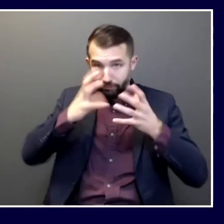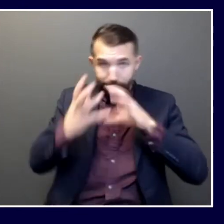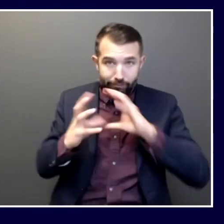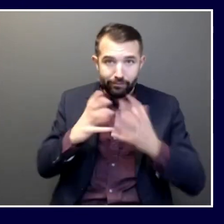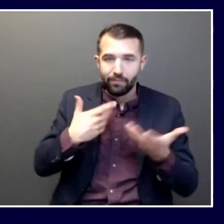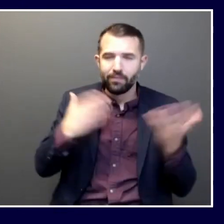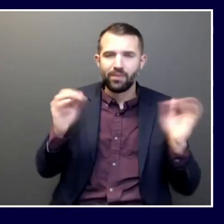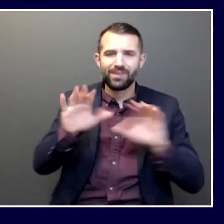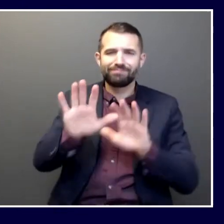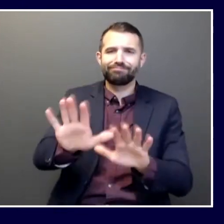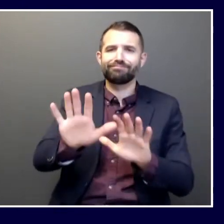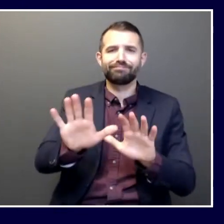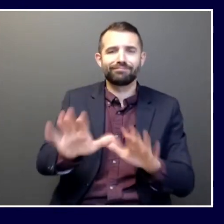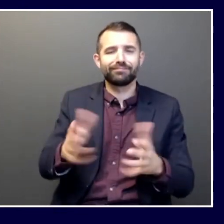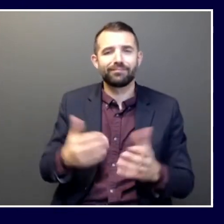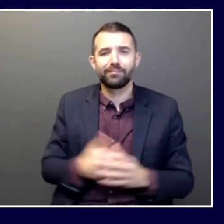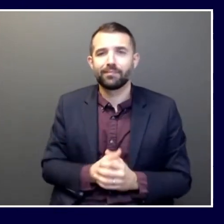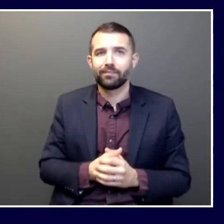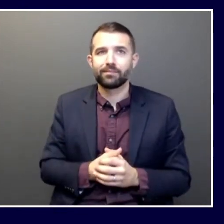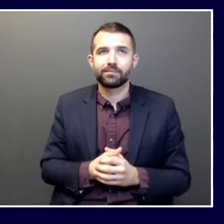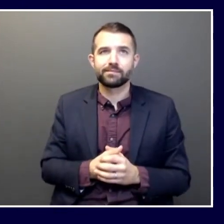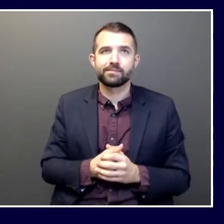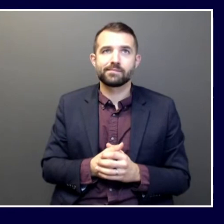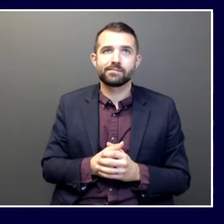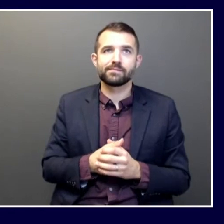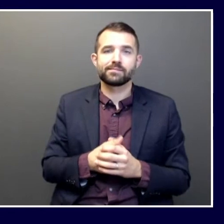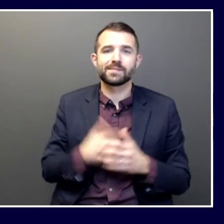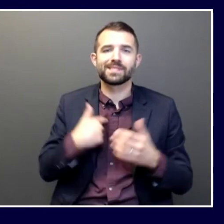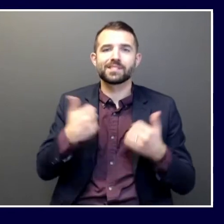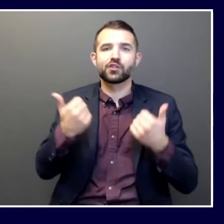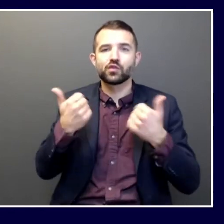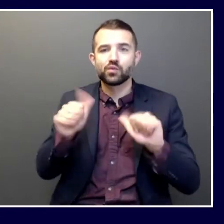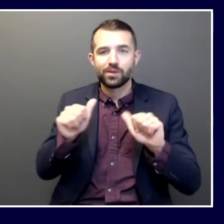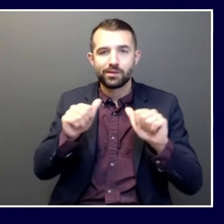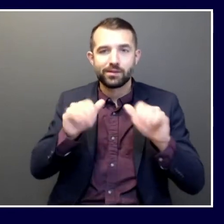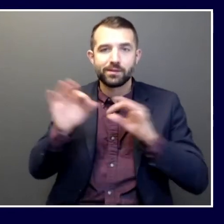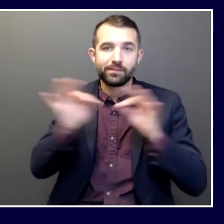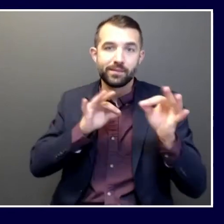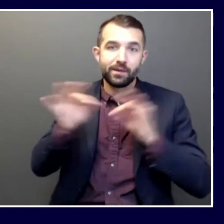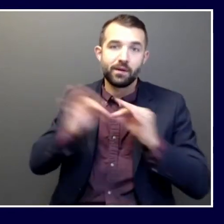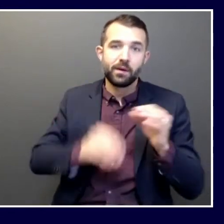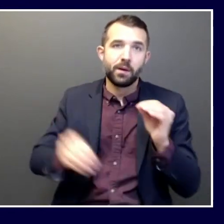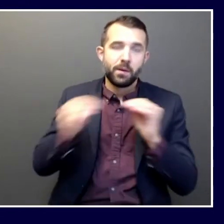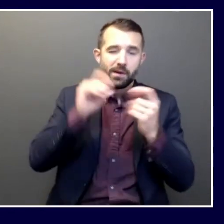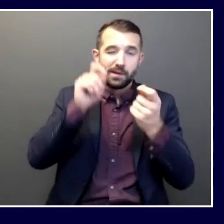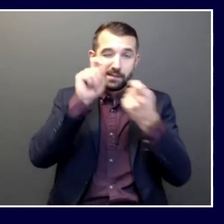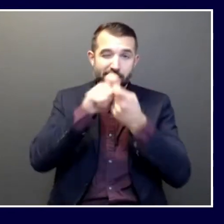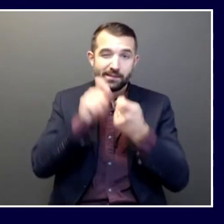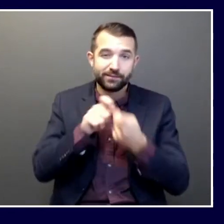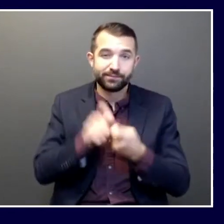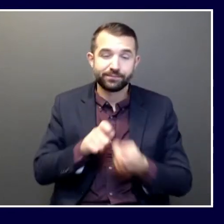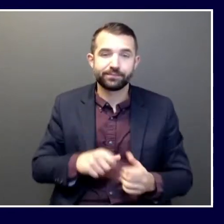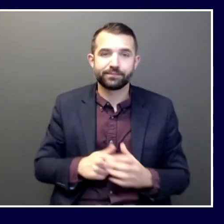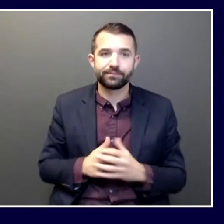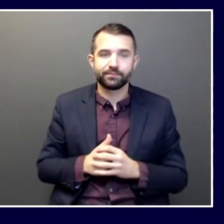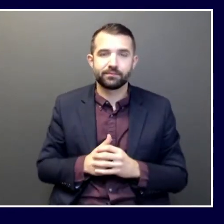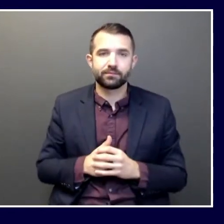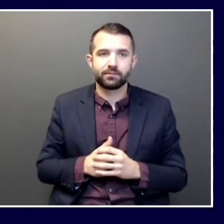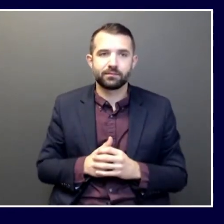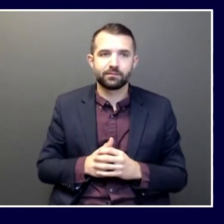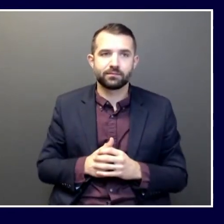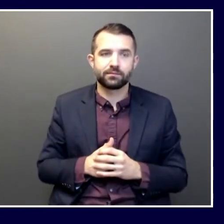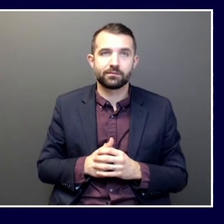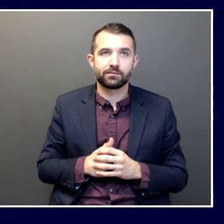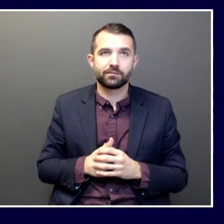more detail there. One of the things that our team, as well as teams at health departments across the country, have been working